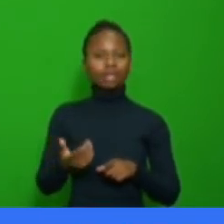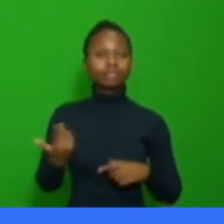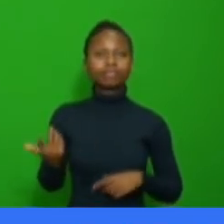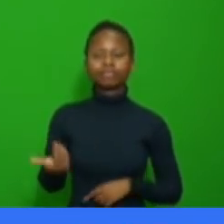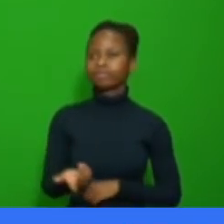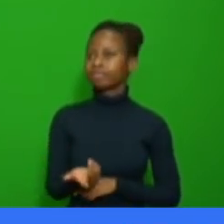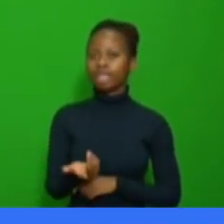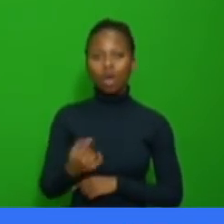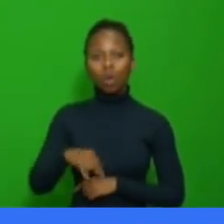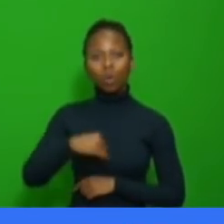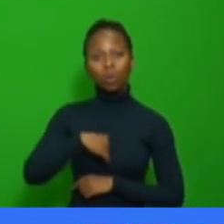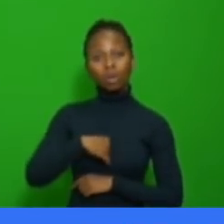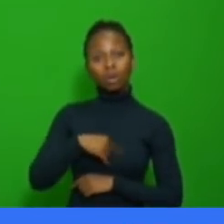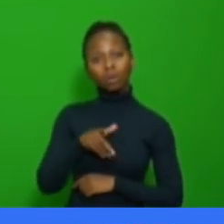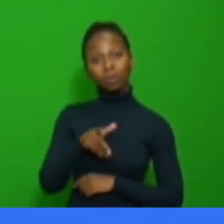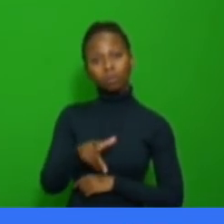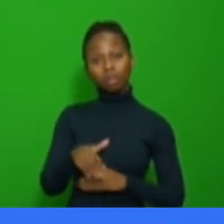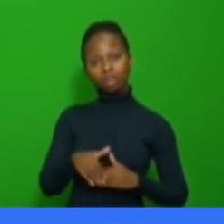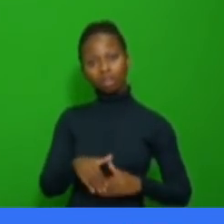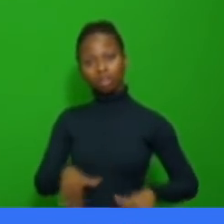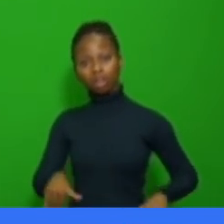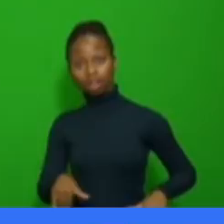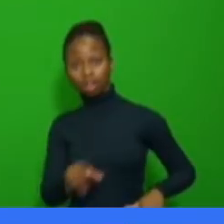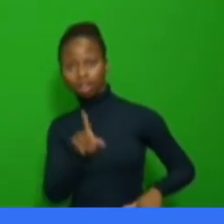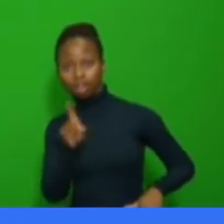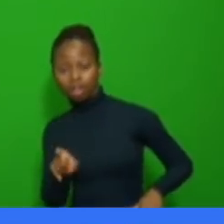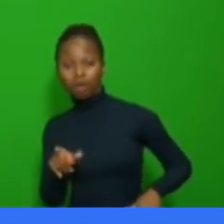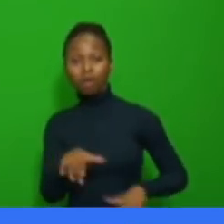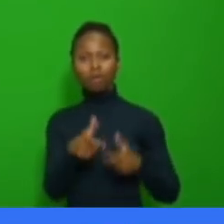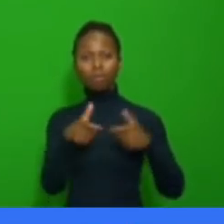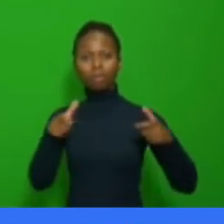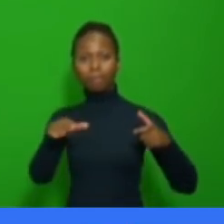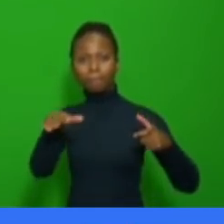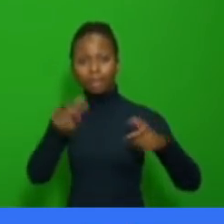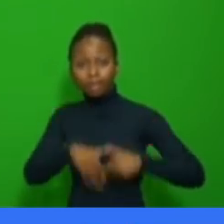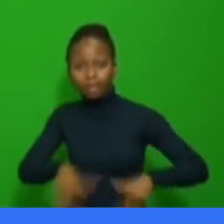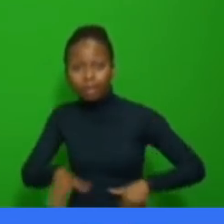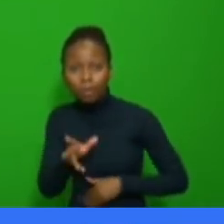yes, we will maintain the independence of the central bank, as